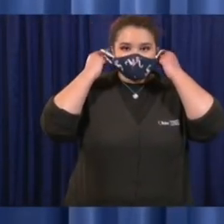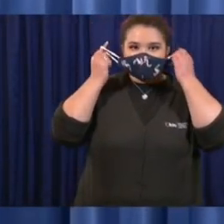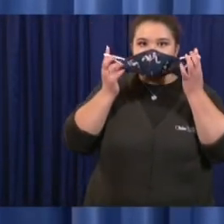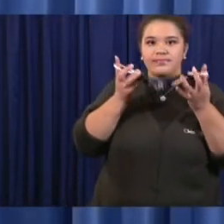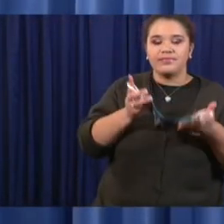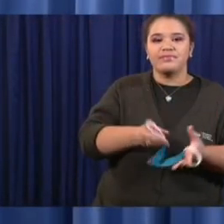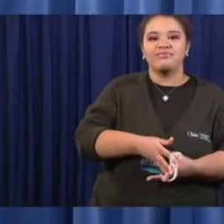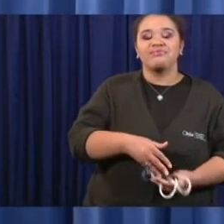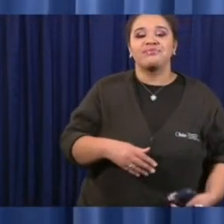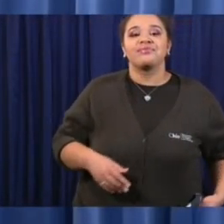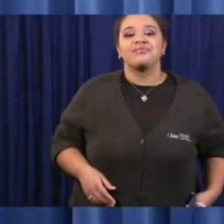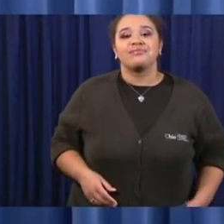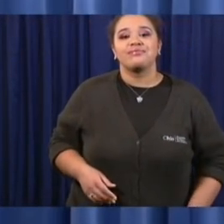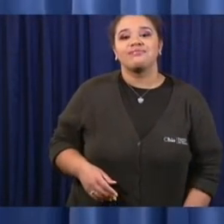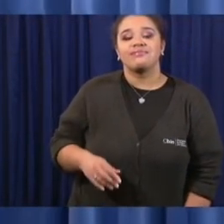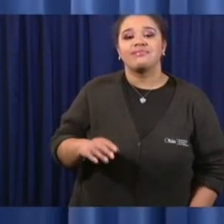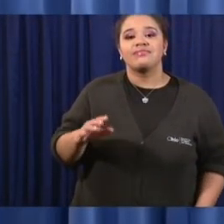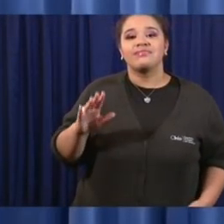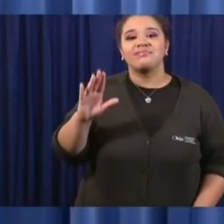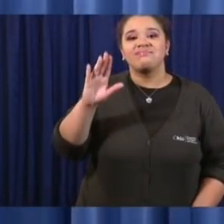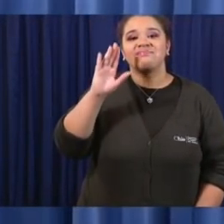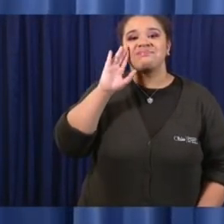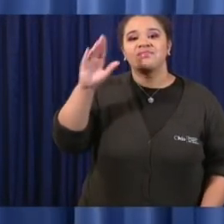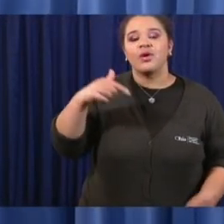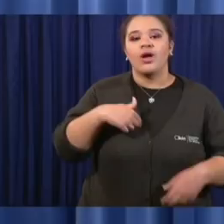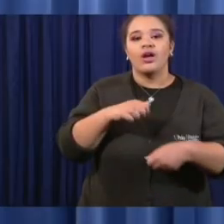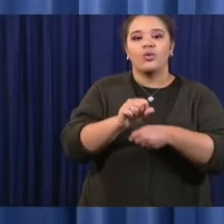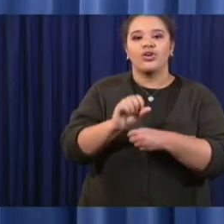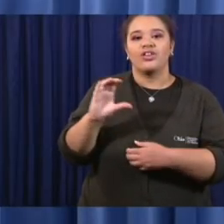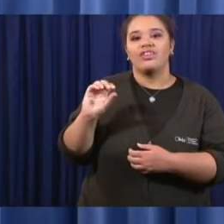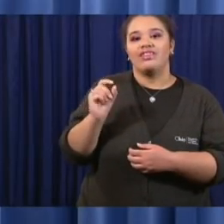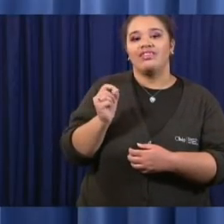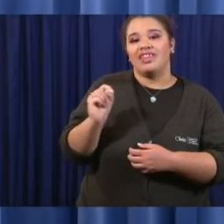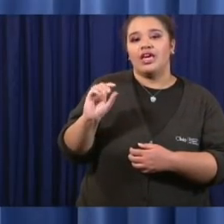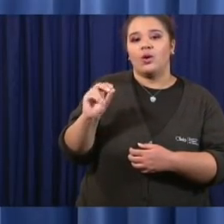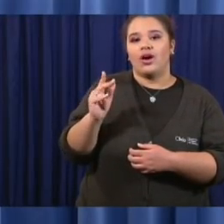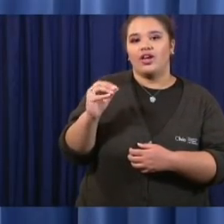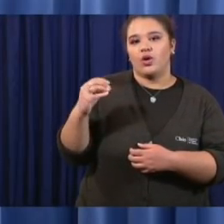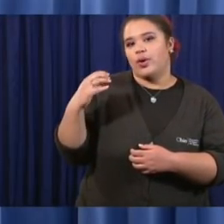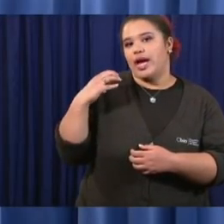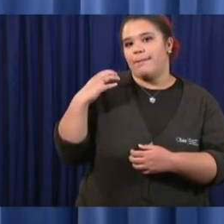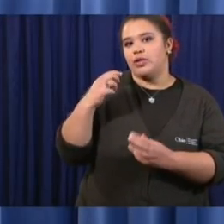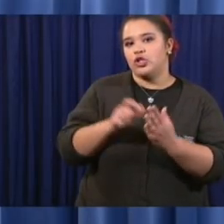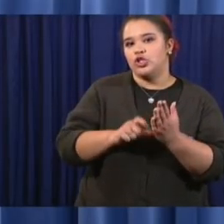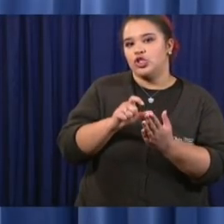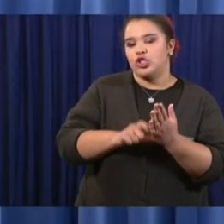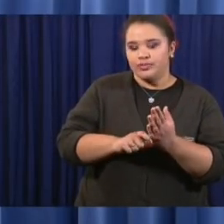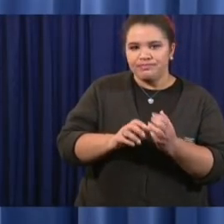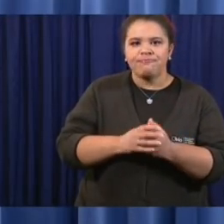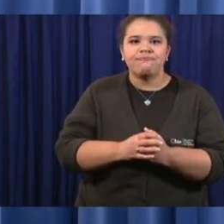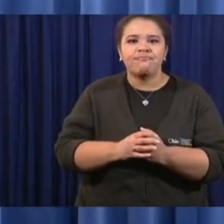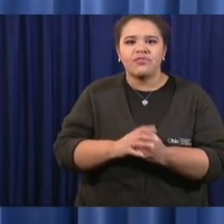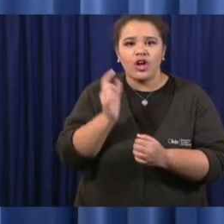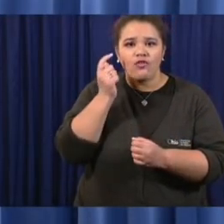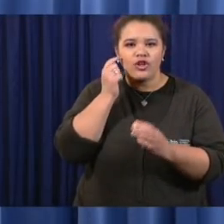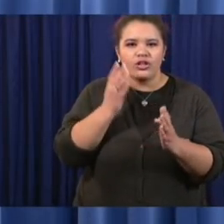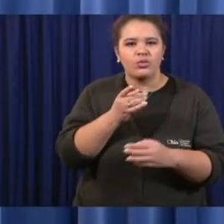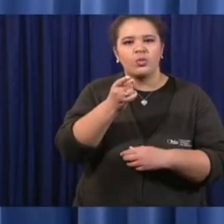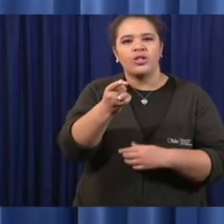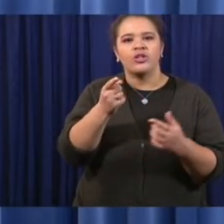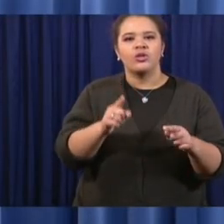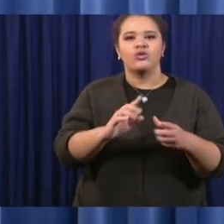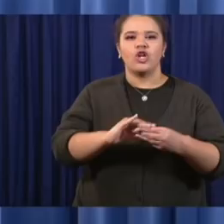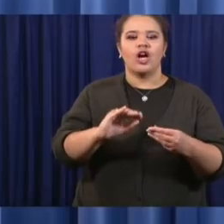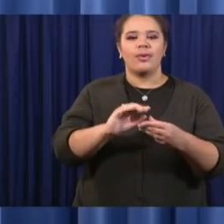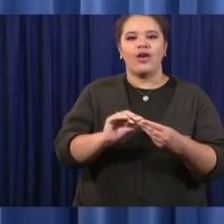Good afternoon, Governor. This is Marty Schladen at the Ohio Capitol Journal. When you say the R0 will increase as a consequence of the